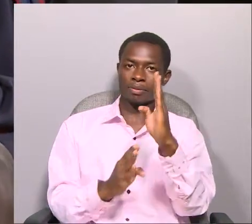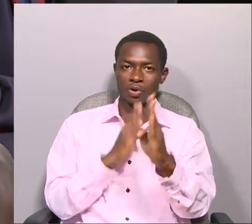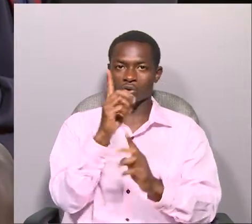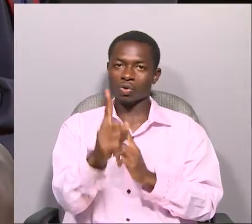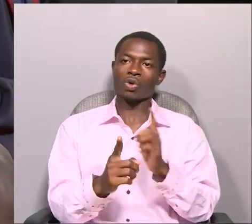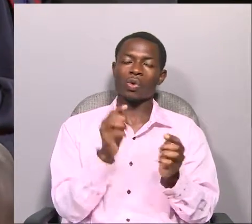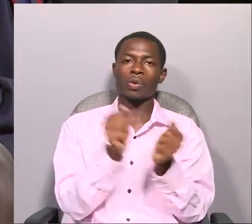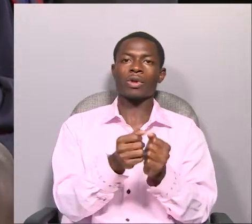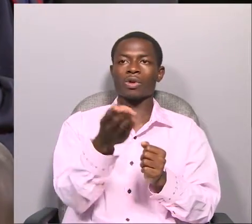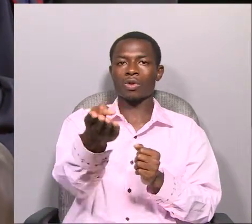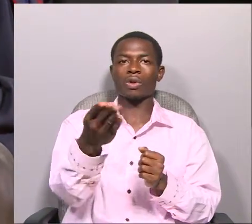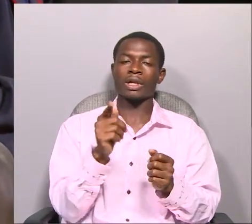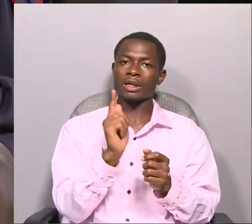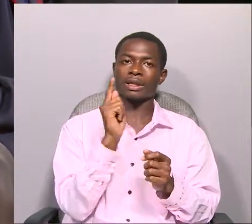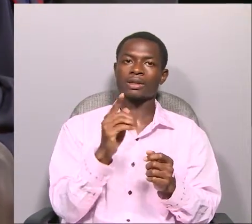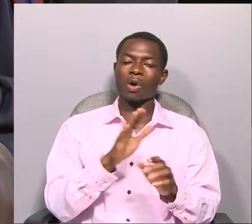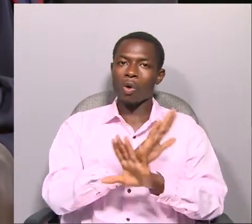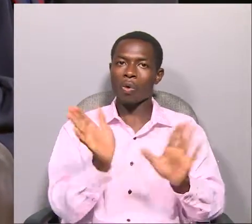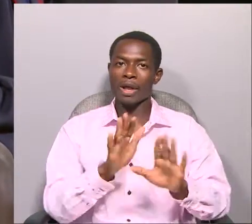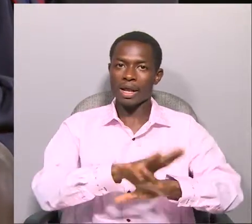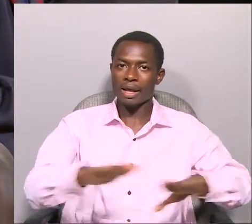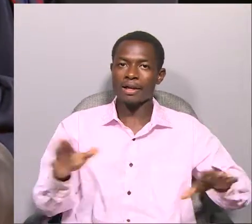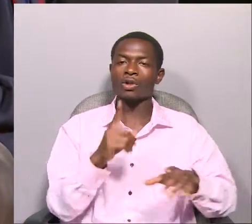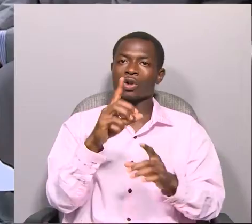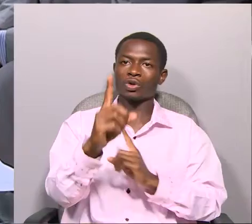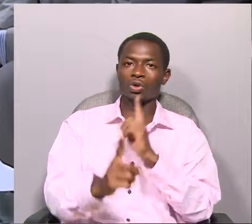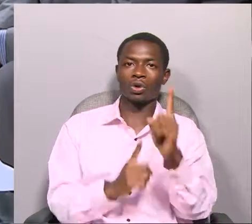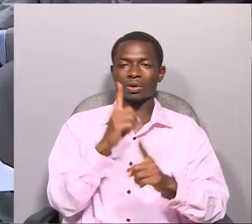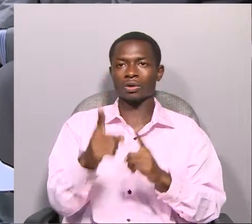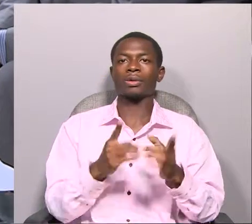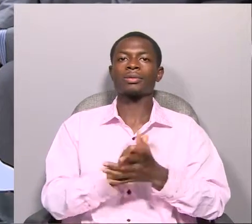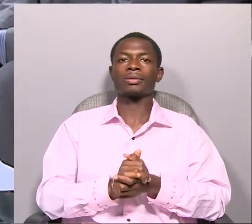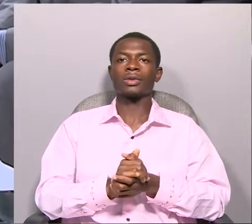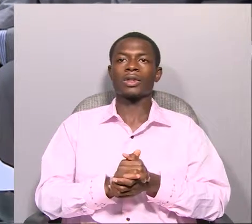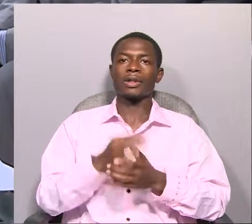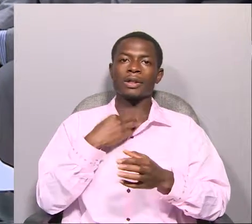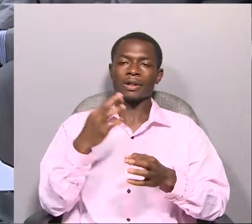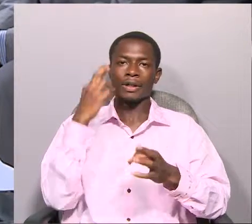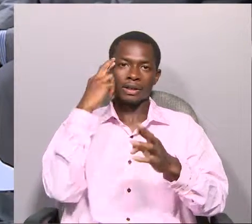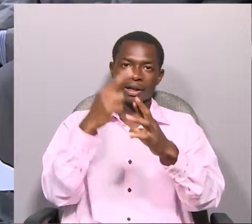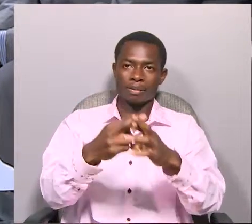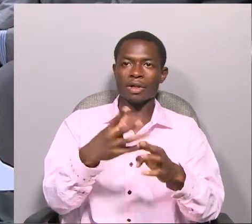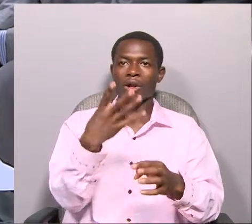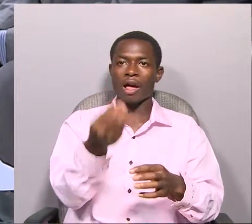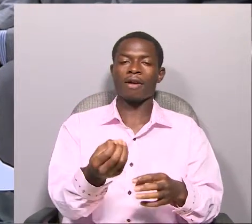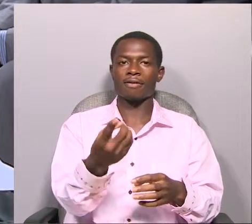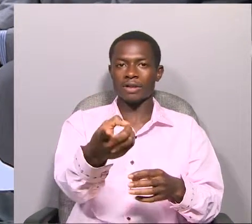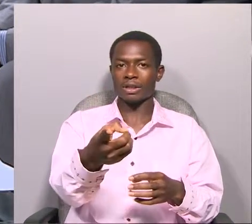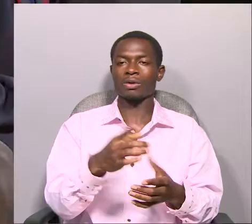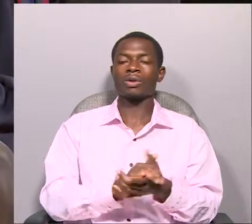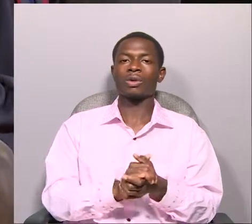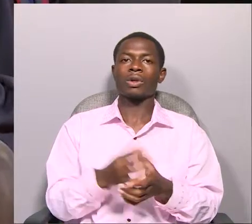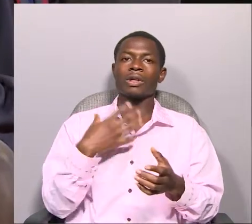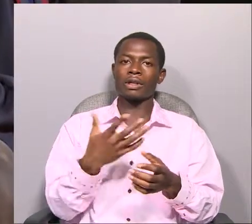and interact with him. This is the platform that is meant to facilitate that dialogue. There is a panel of two ladies and a gentleman, and